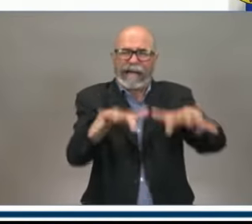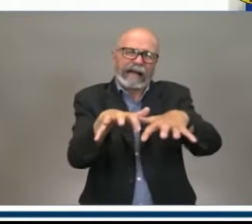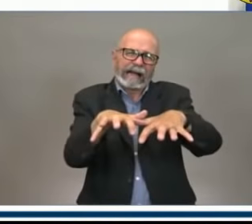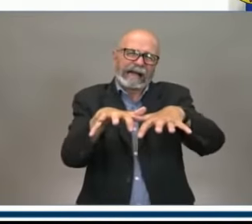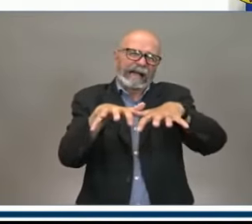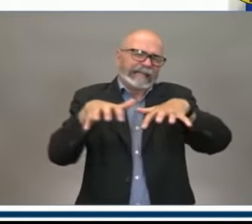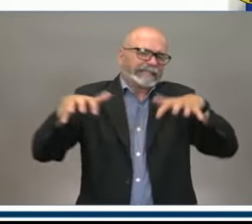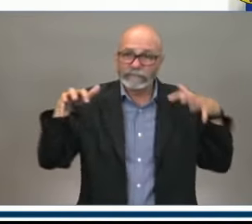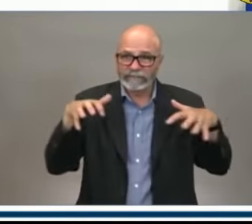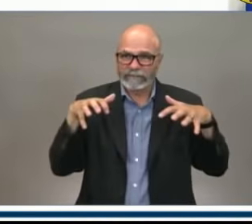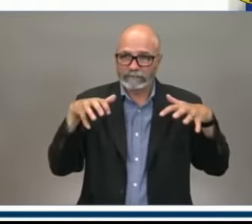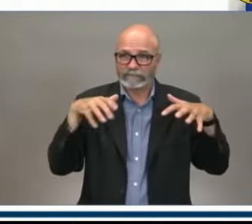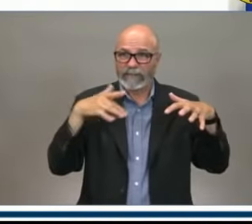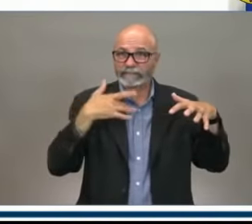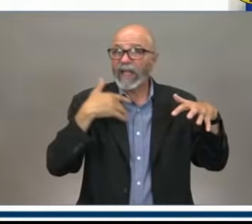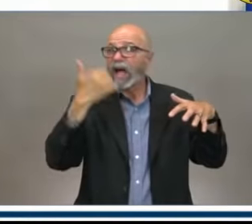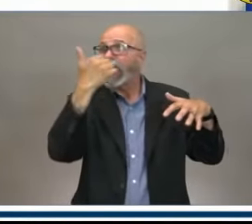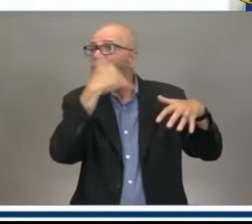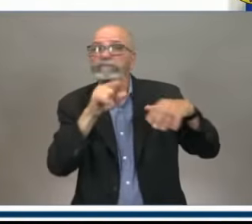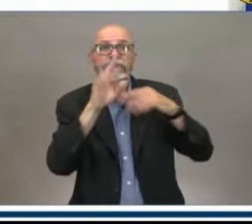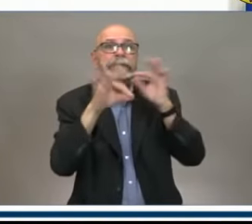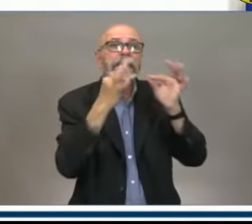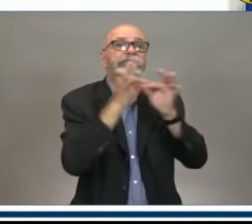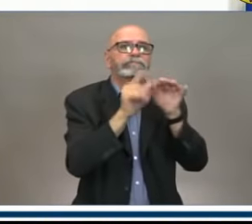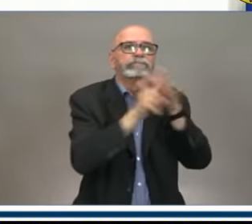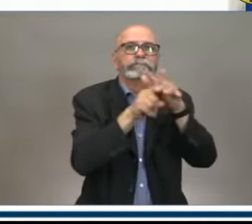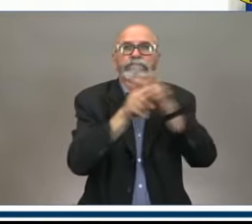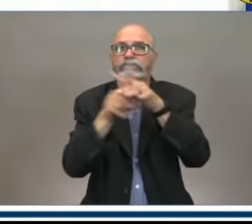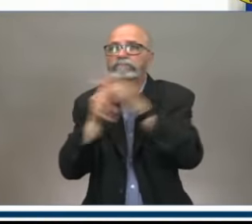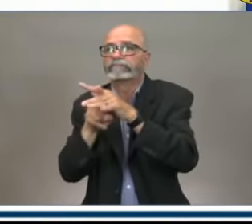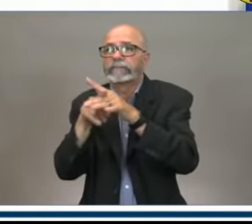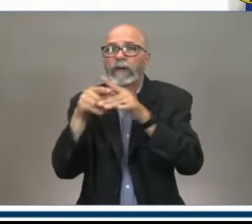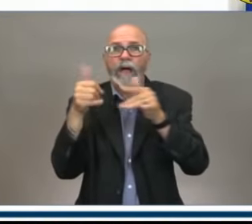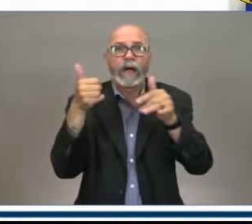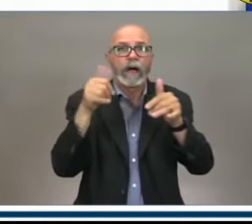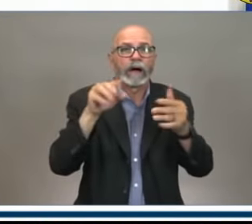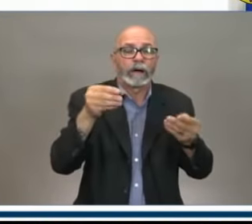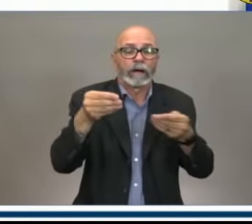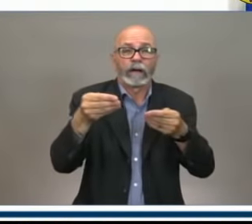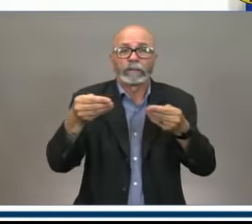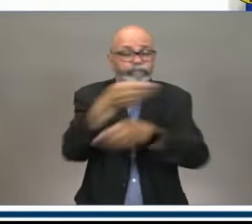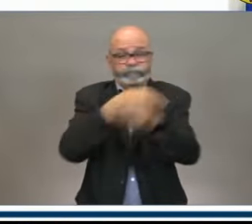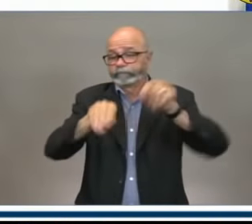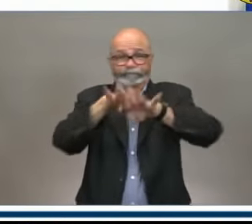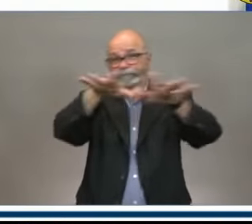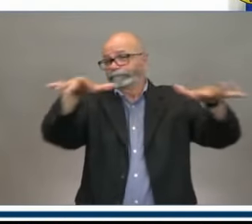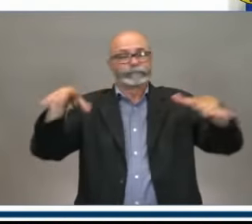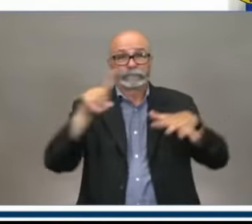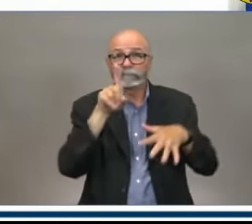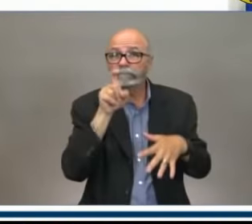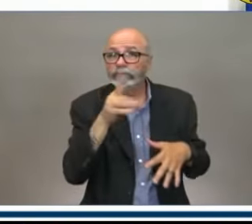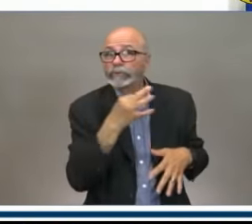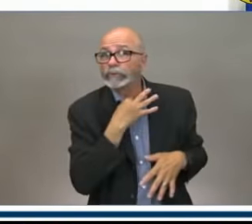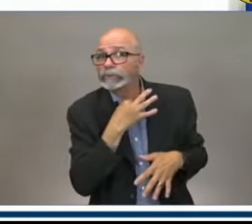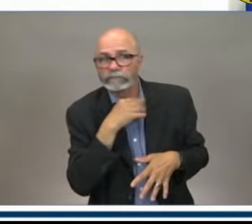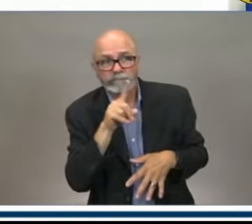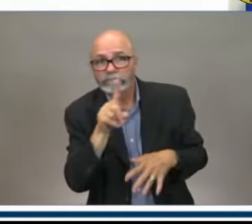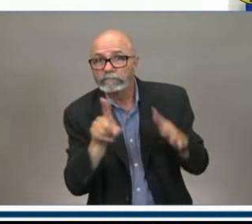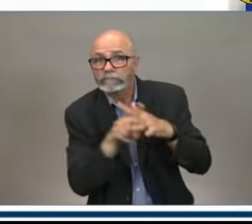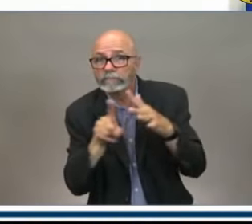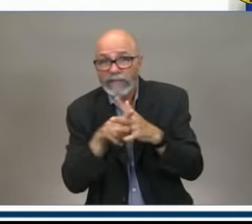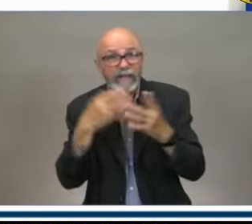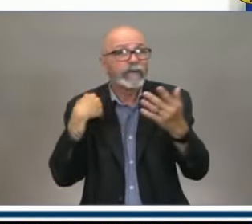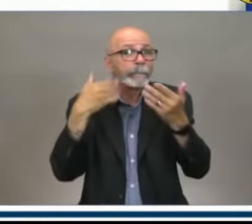there was any transmission, or maybe there was zero transmission, whether anyone at Public Health is focused on that